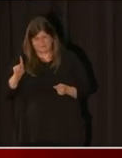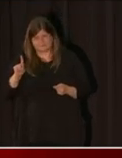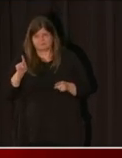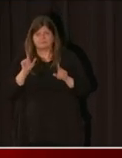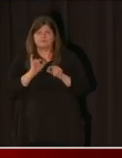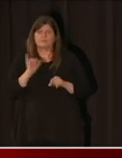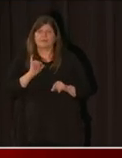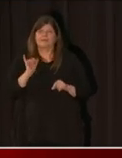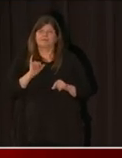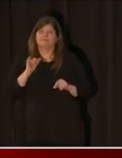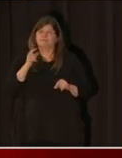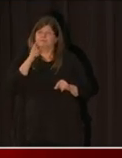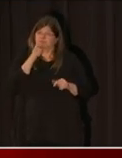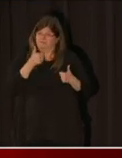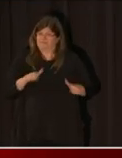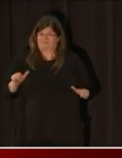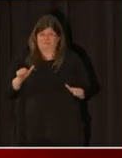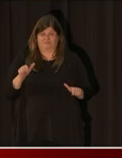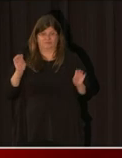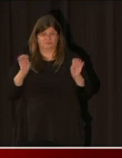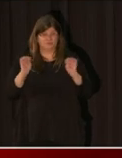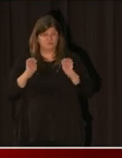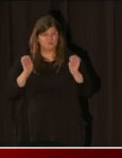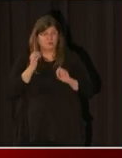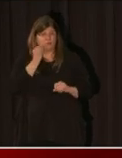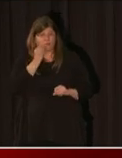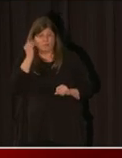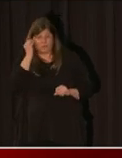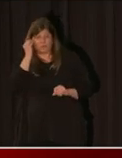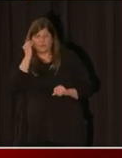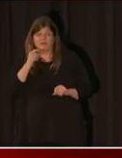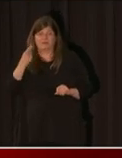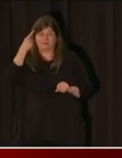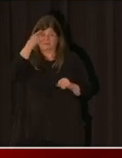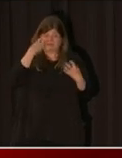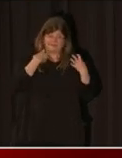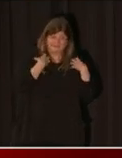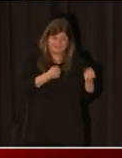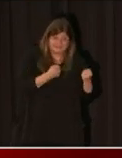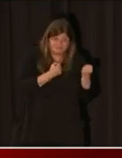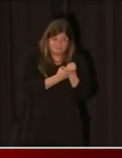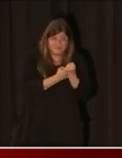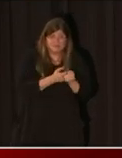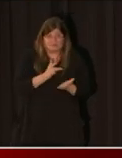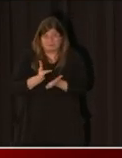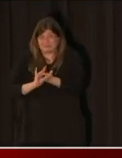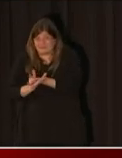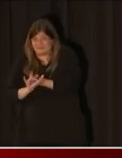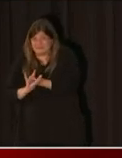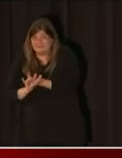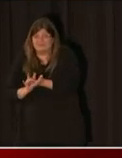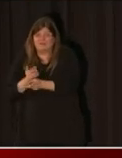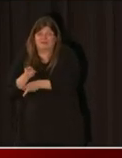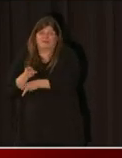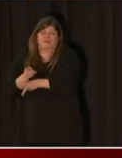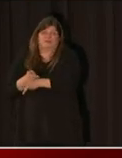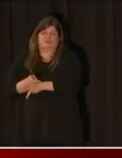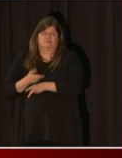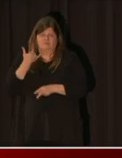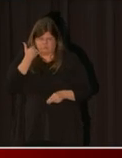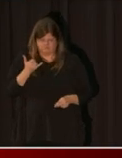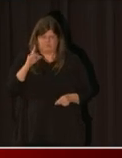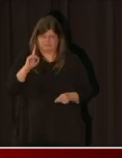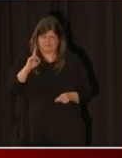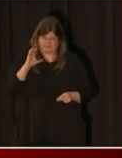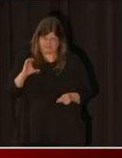on emergency or transitional housing, mental health support, medical forensic care, to please call the DC Victim Hotline, as the mayor